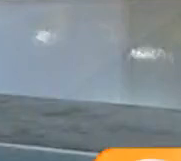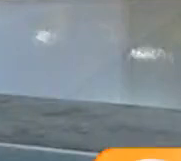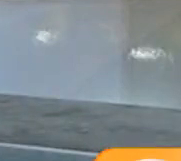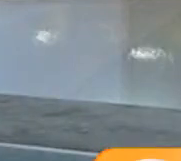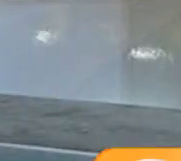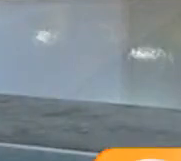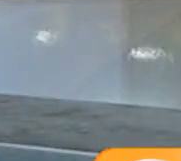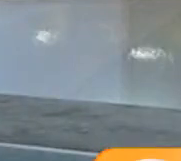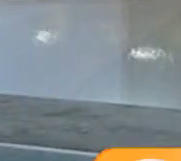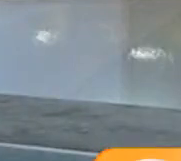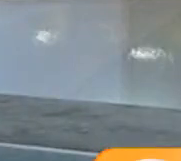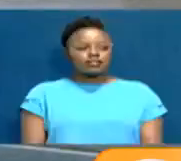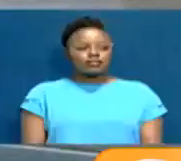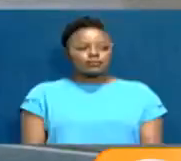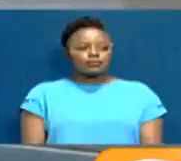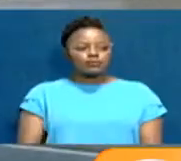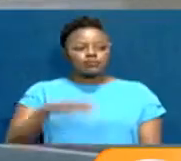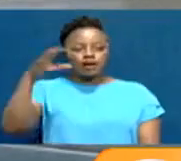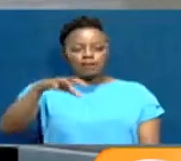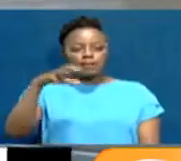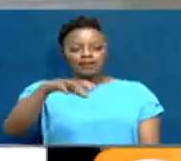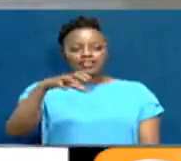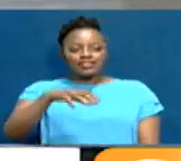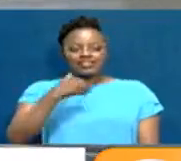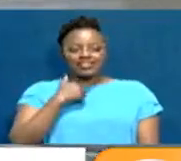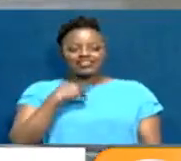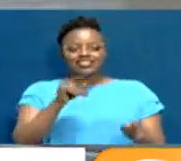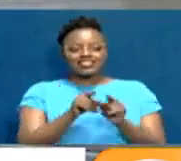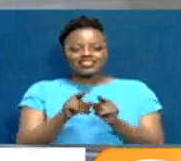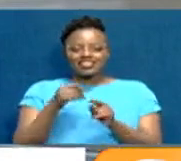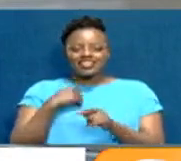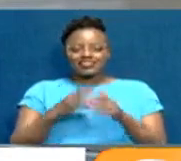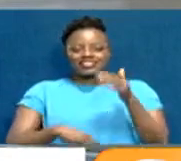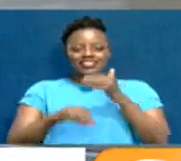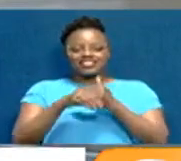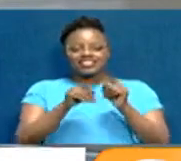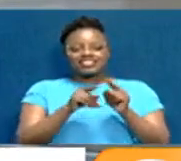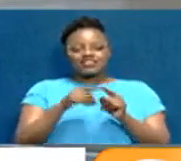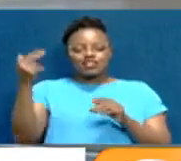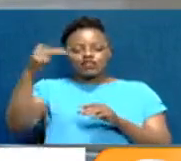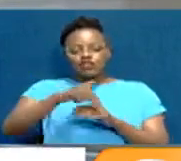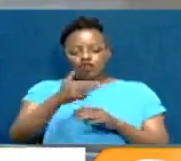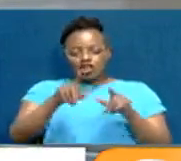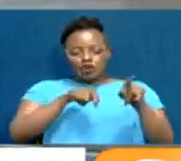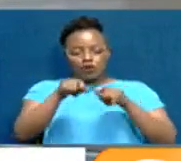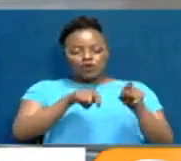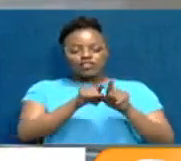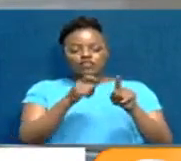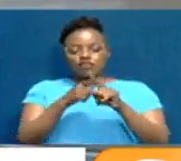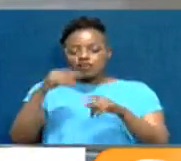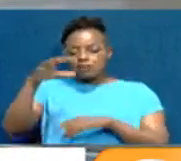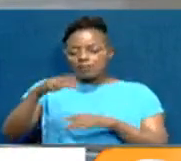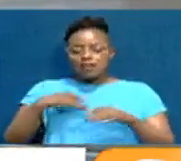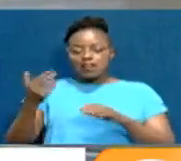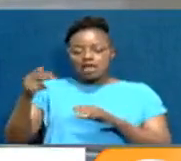Matatu operators have opted to increase bus fares to keep up with the increase in fuel prices in the country. According to the operators, the